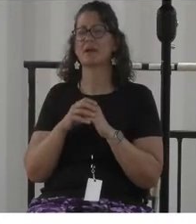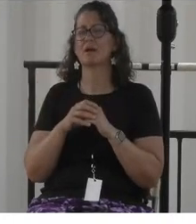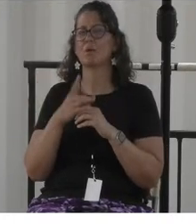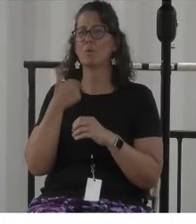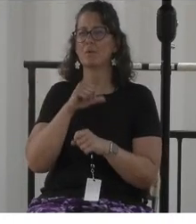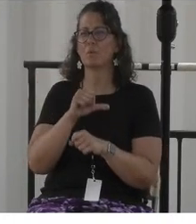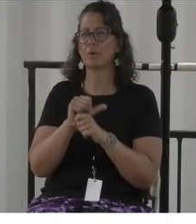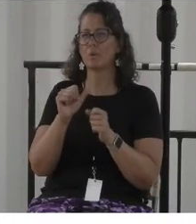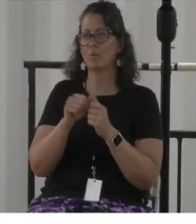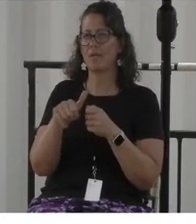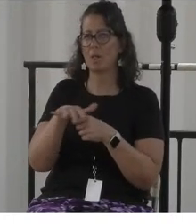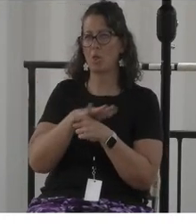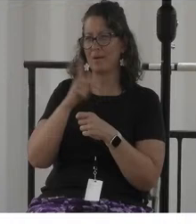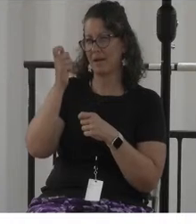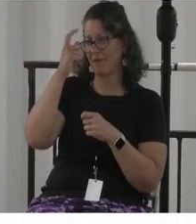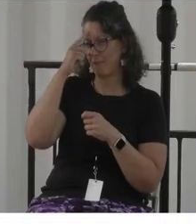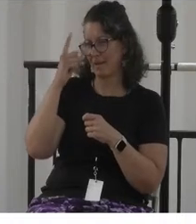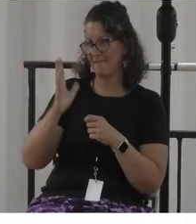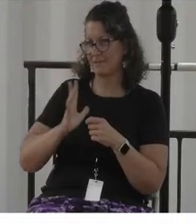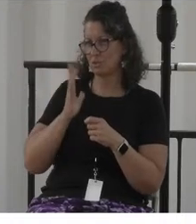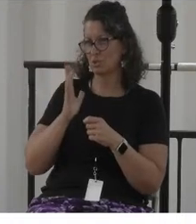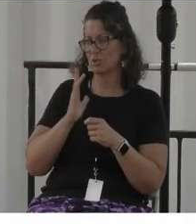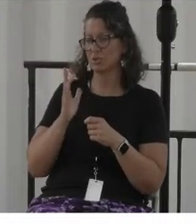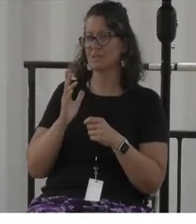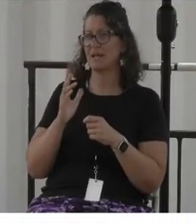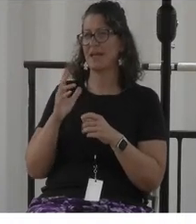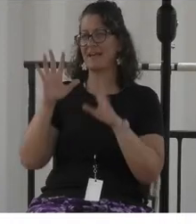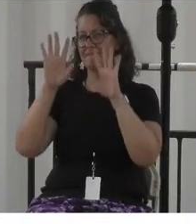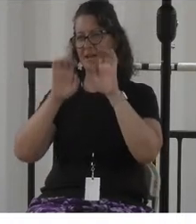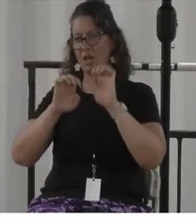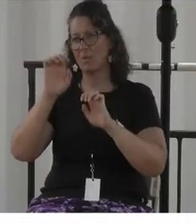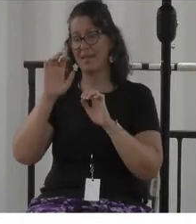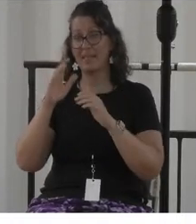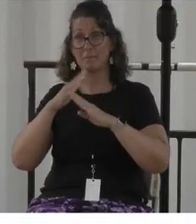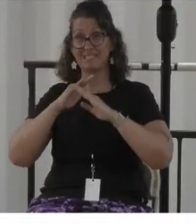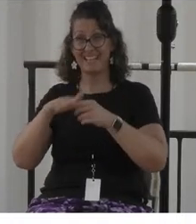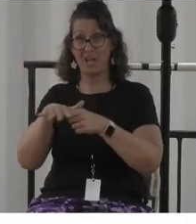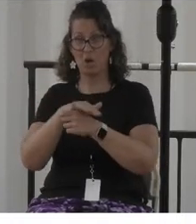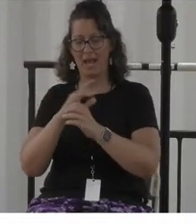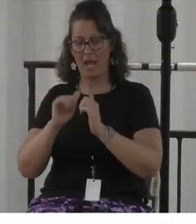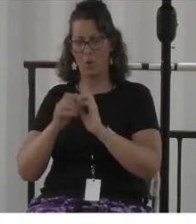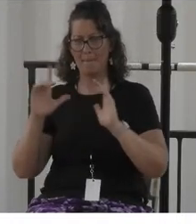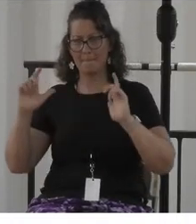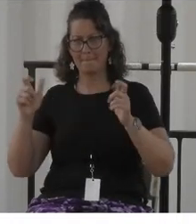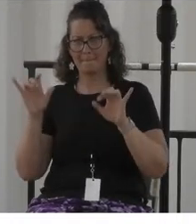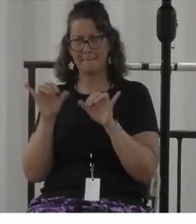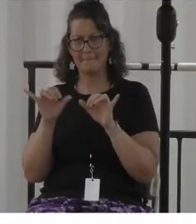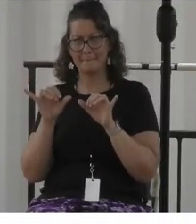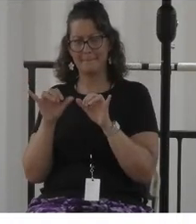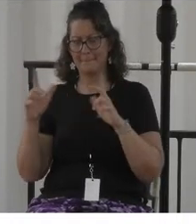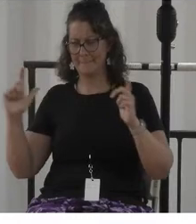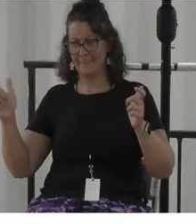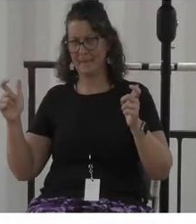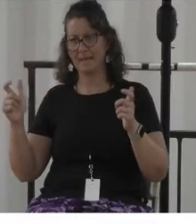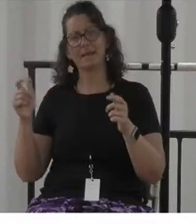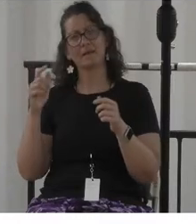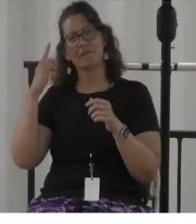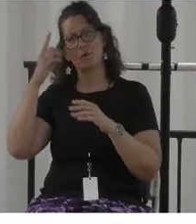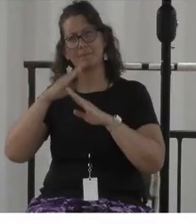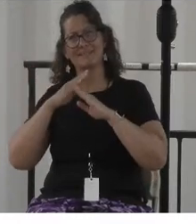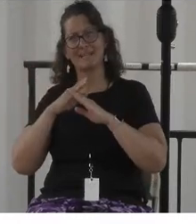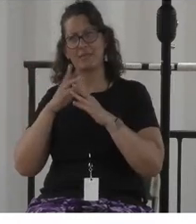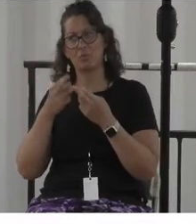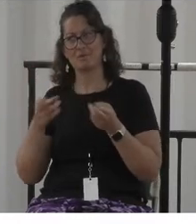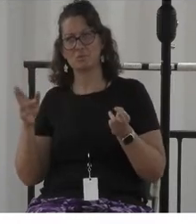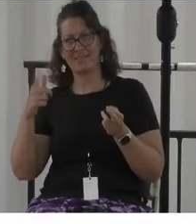to evaluate how large a protected area actually needs to be to provide the resources that these animals actually need to